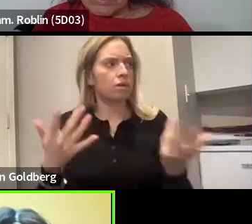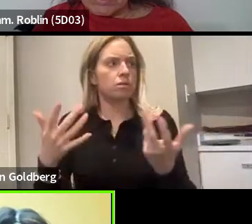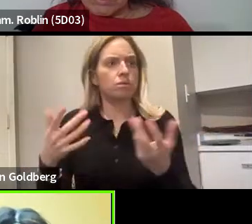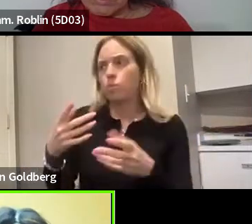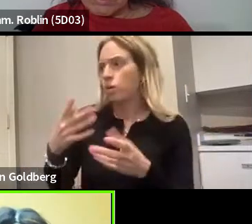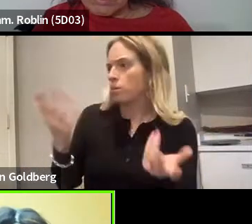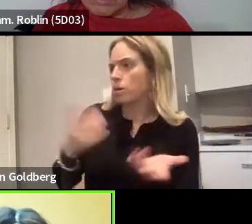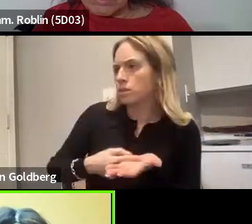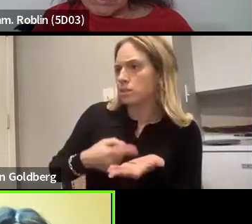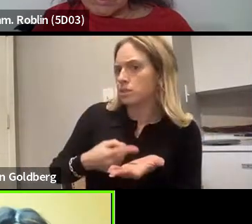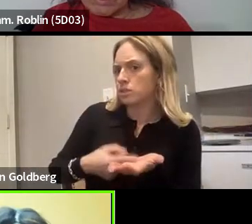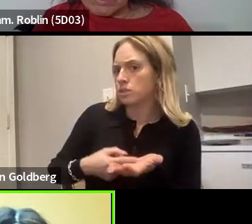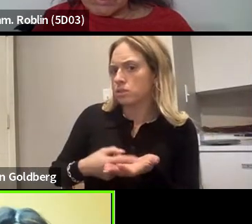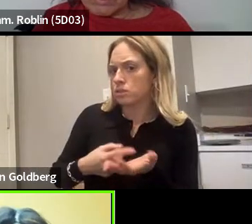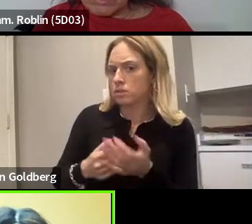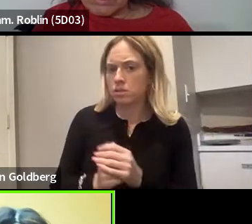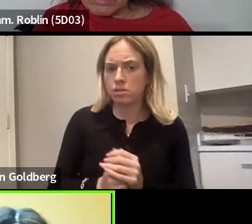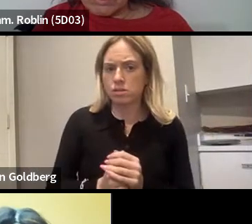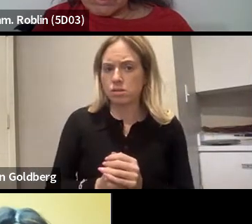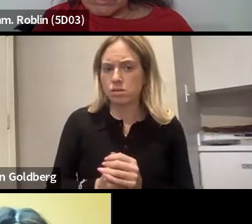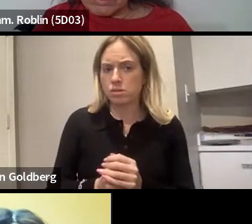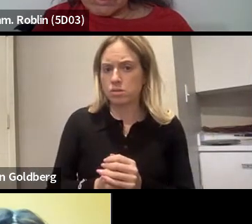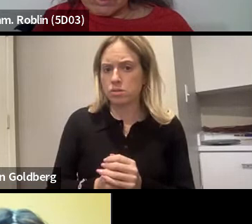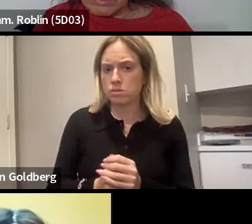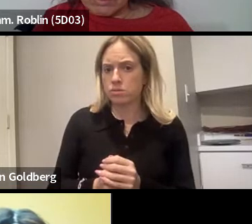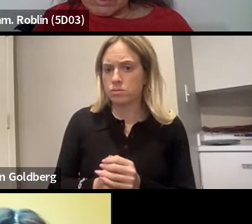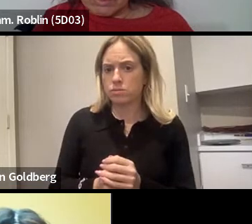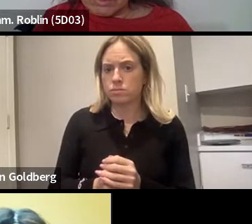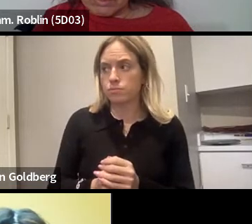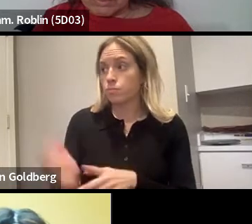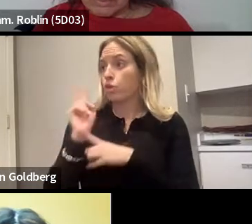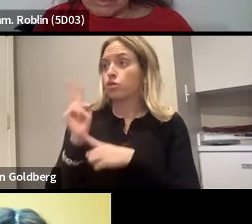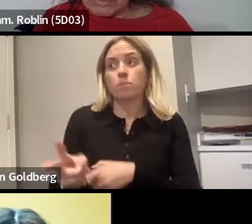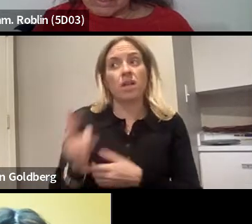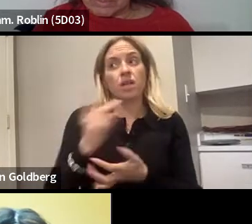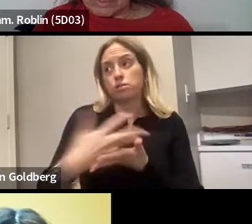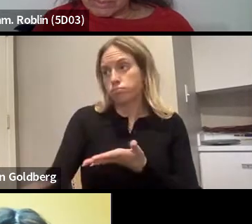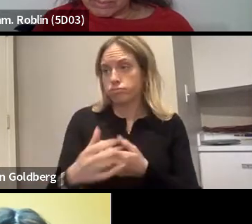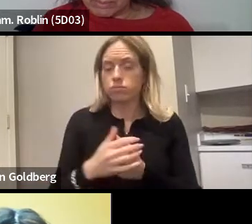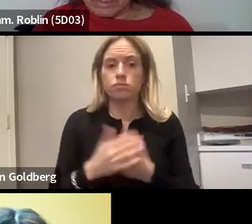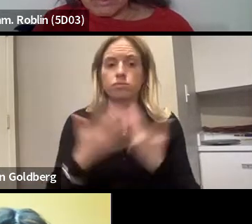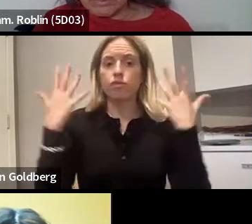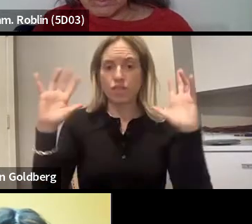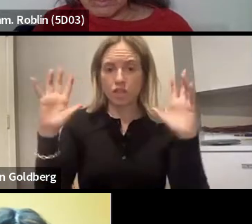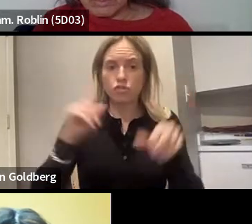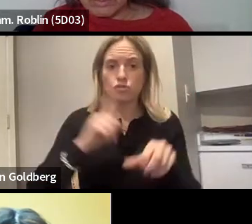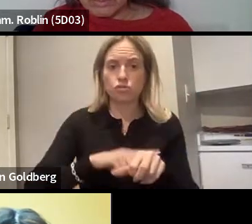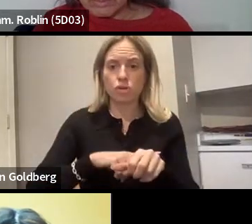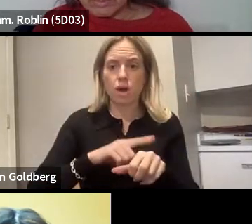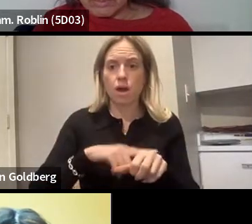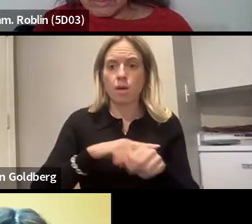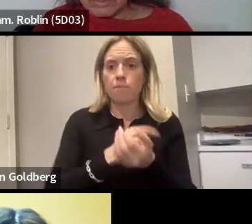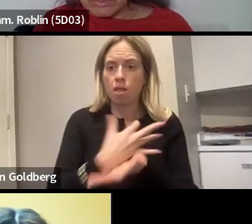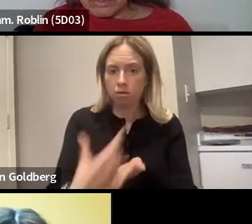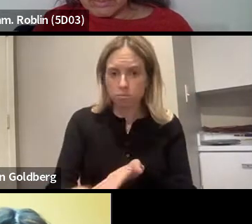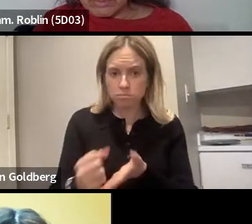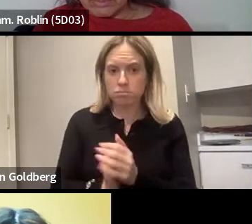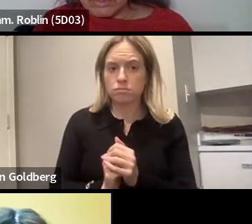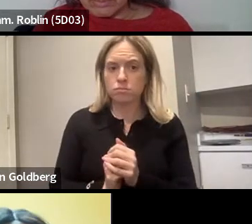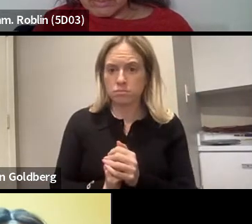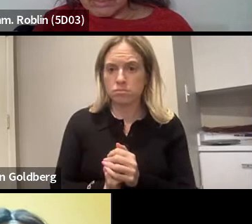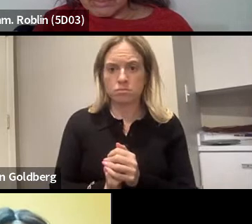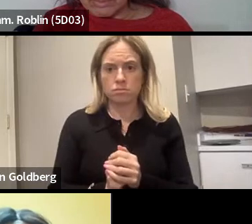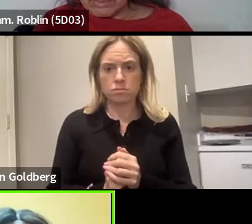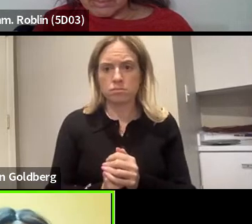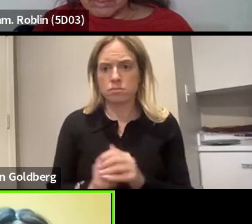sorry. discussion. 2 minutes have We've already had the discussion. We're past the 2 minutes for discussion. I